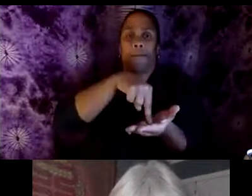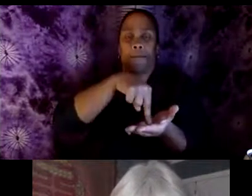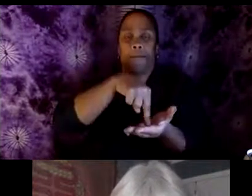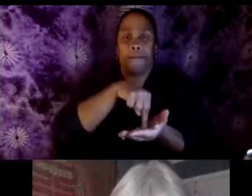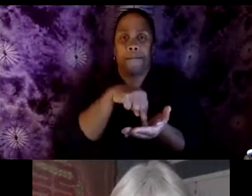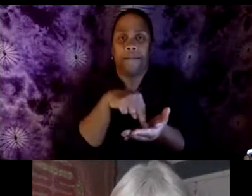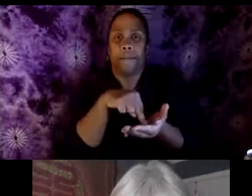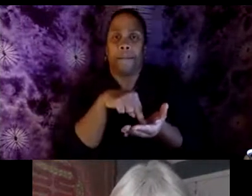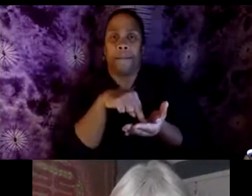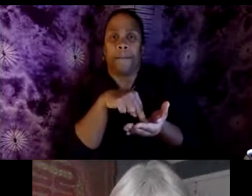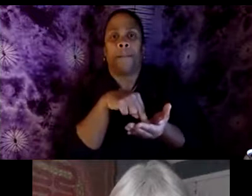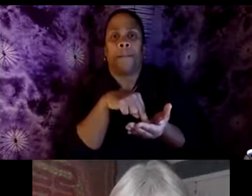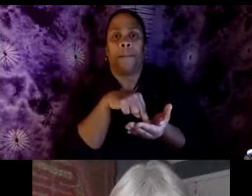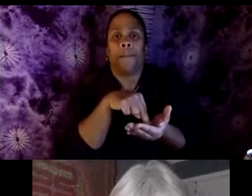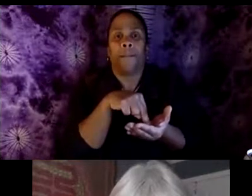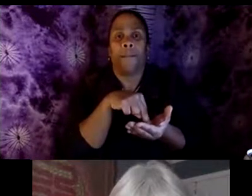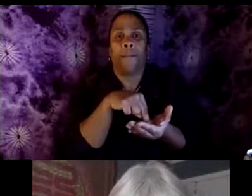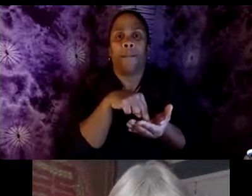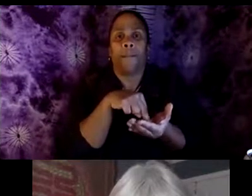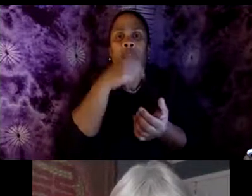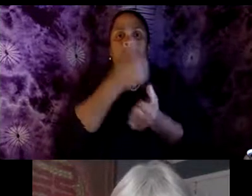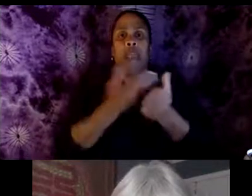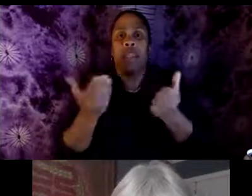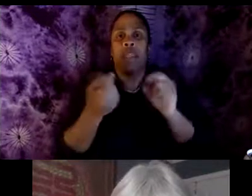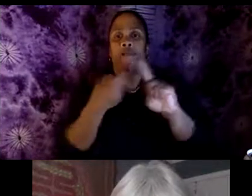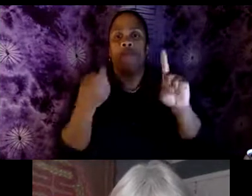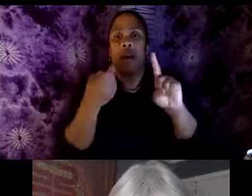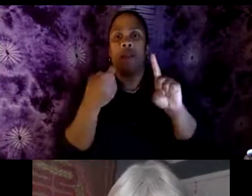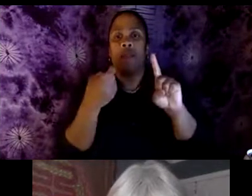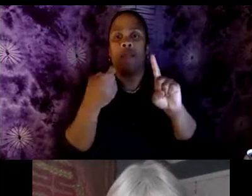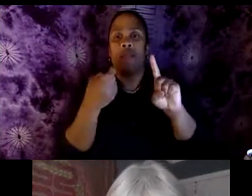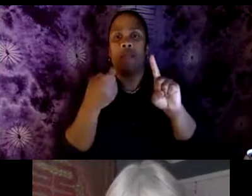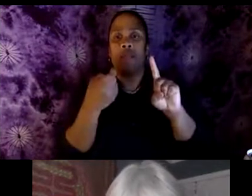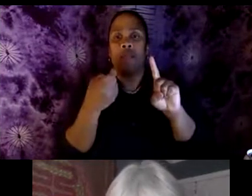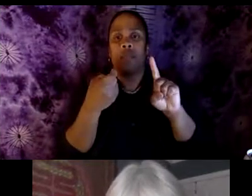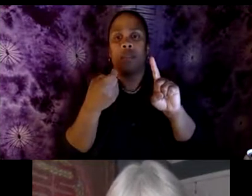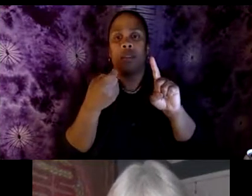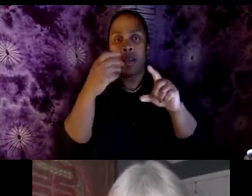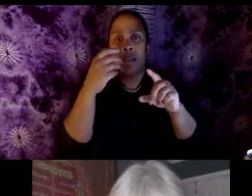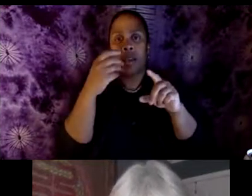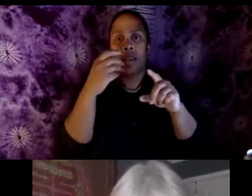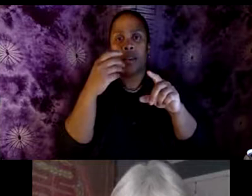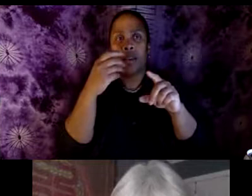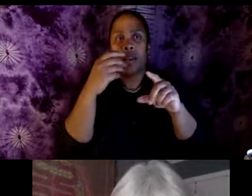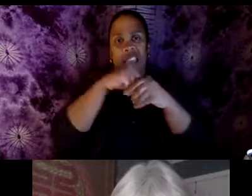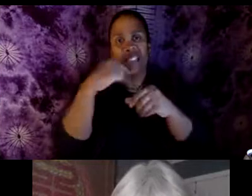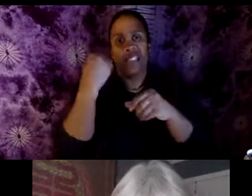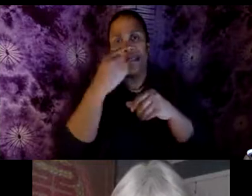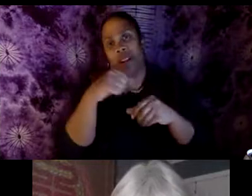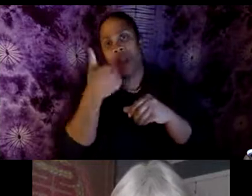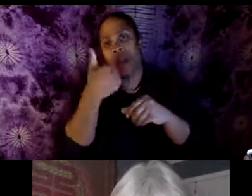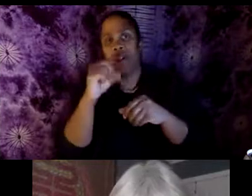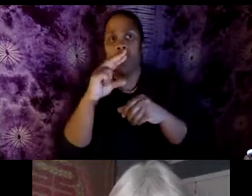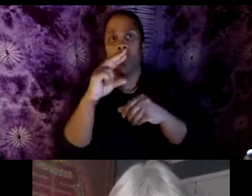So anything from the anything somewhere, anything in someone else or the past or anything like that,